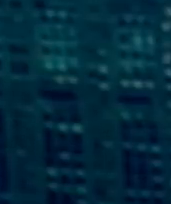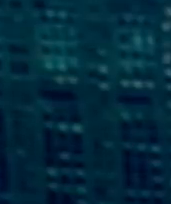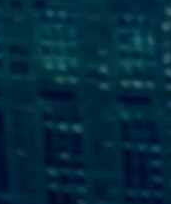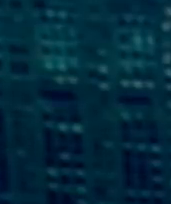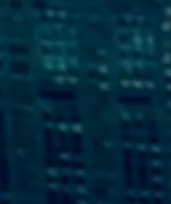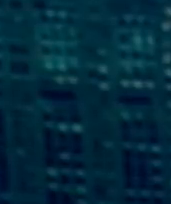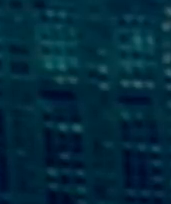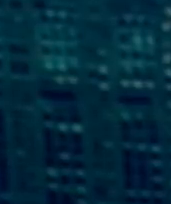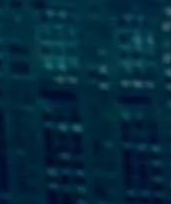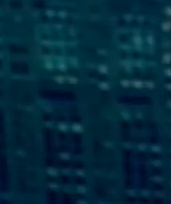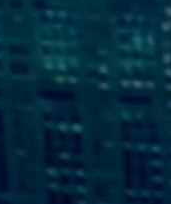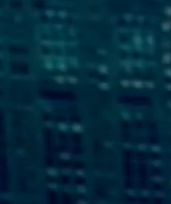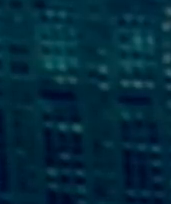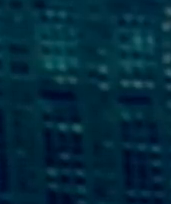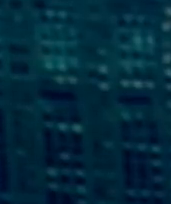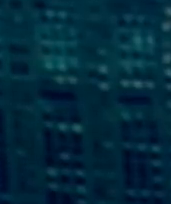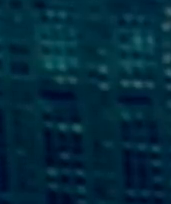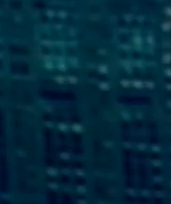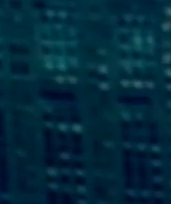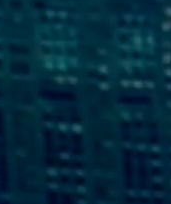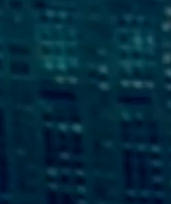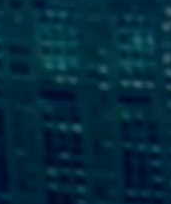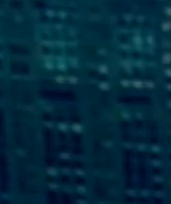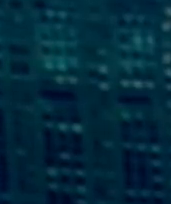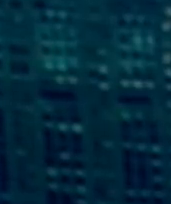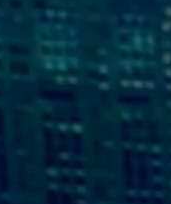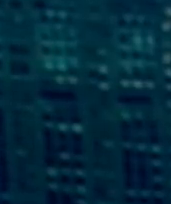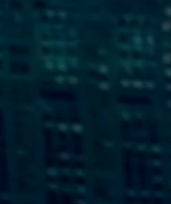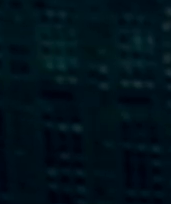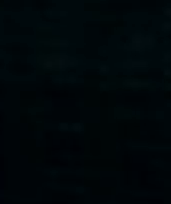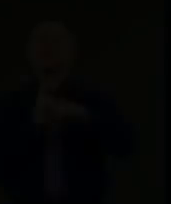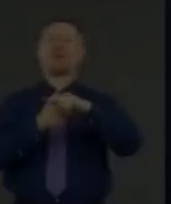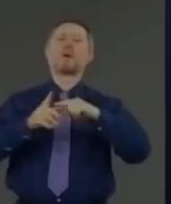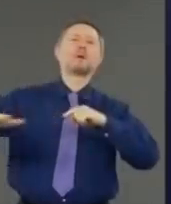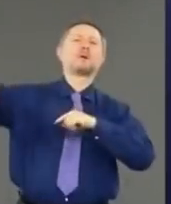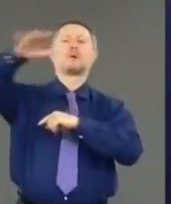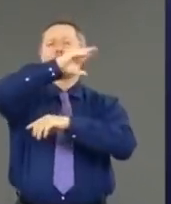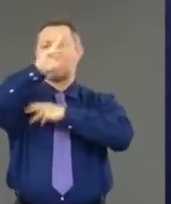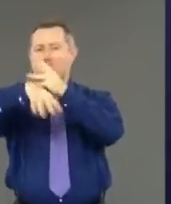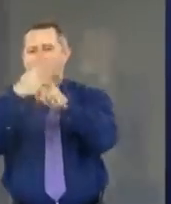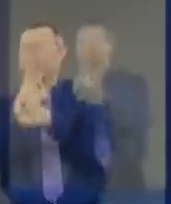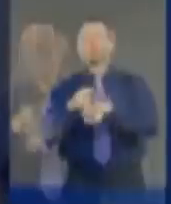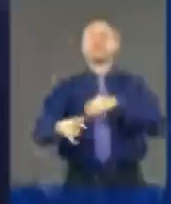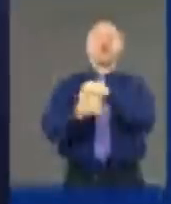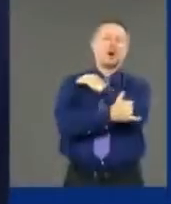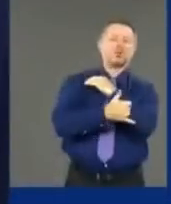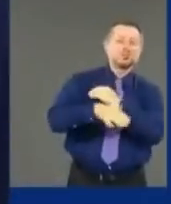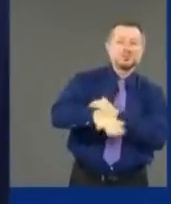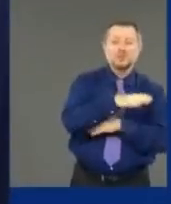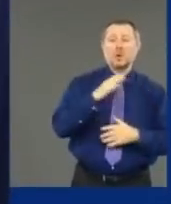Governor Cuomo is giving an update on the coronavirus pandemic in New York. Let's go to it now.